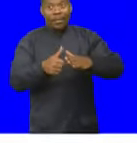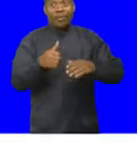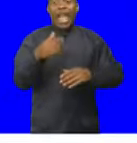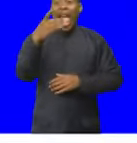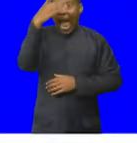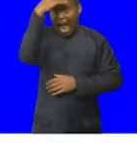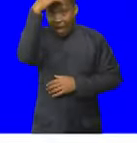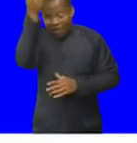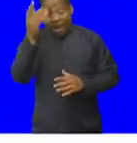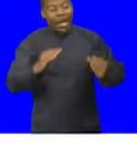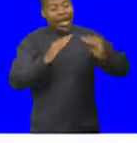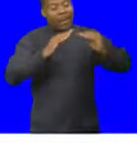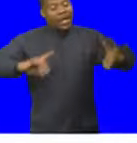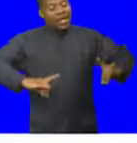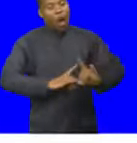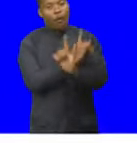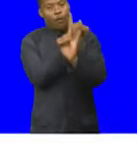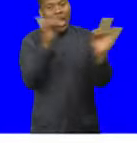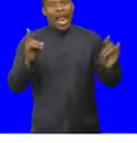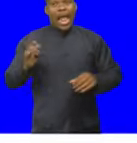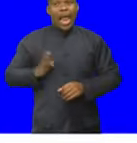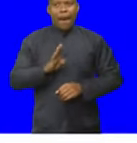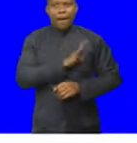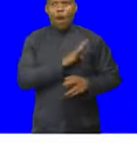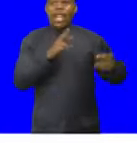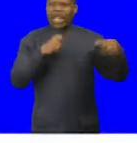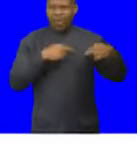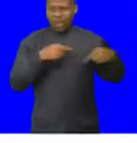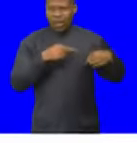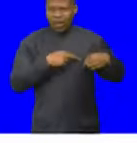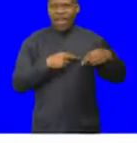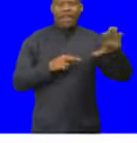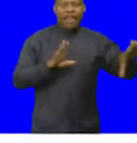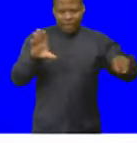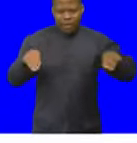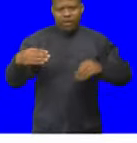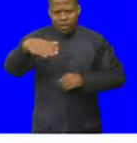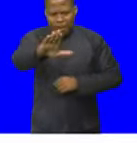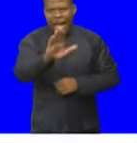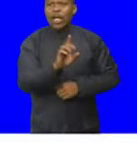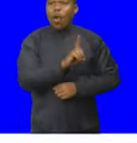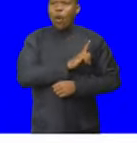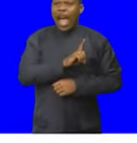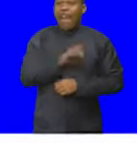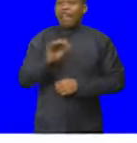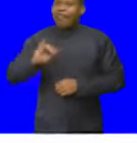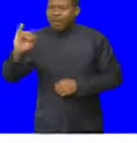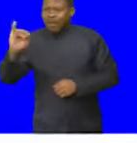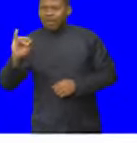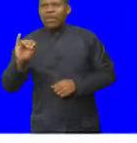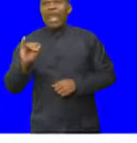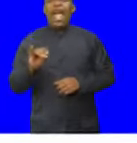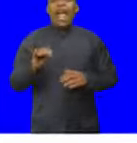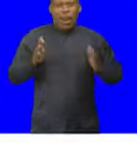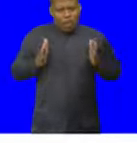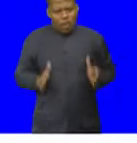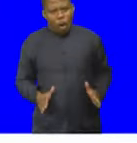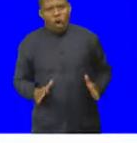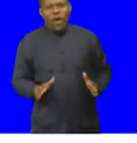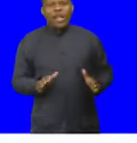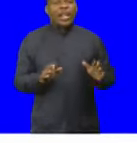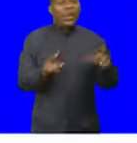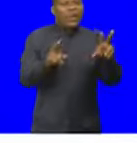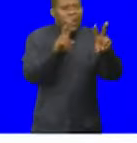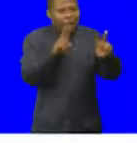lababuka lalabacwaningayo ngoba lolu cwaningo lolu lubuka kwekuthi bacwaninga njani kubantu kusho semitimbeni yebantu nekubuka